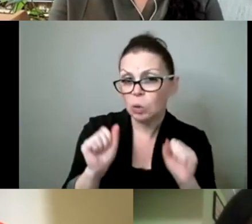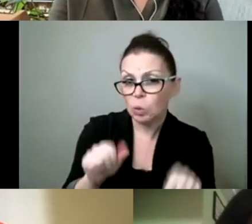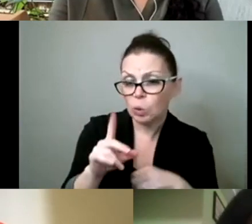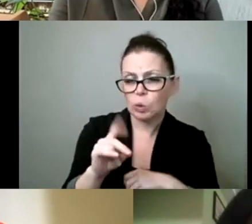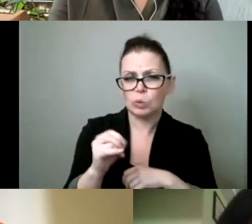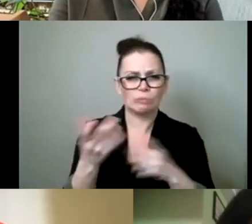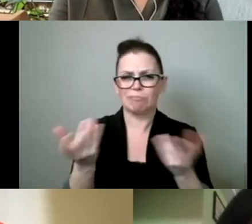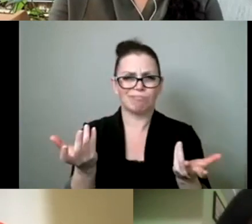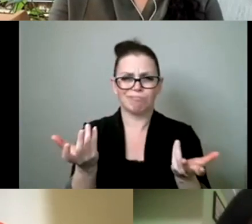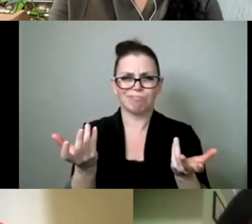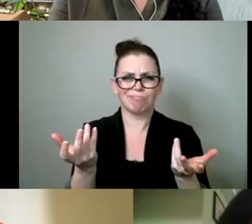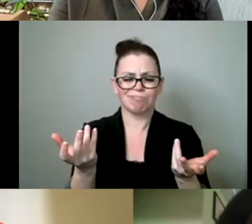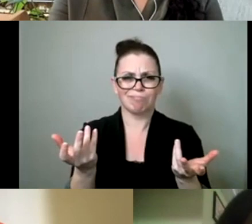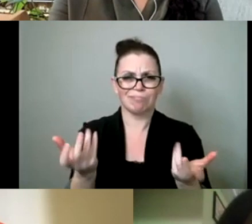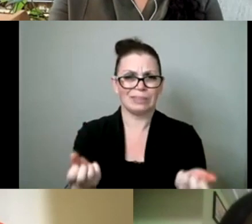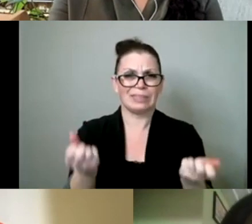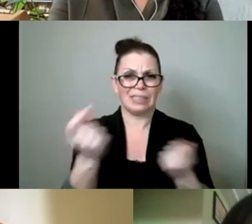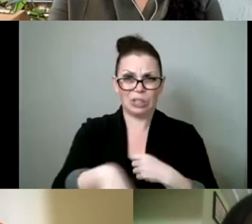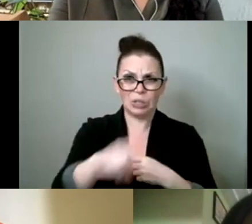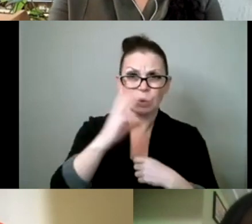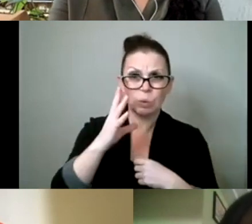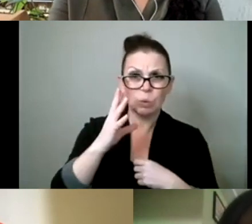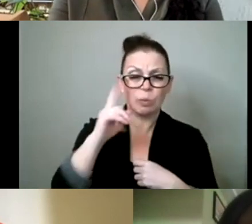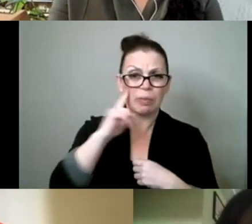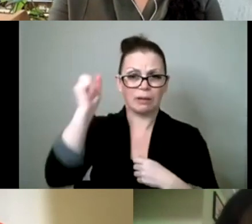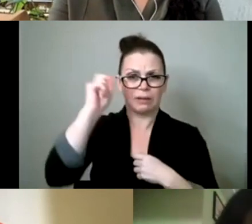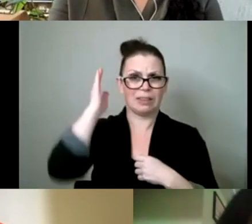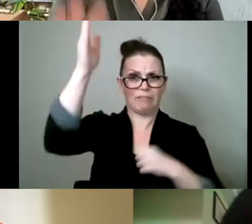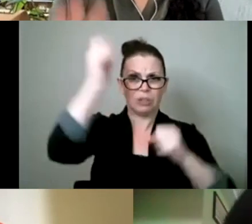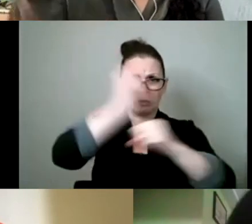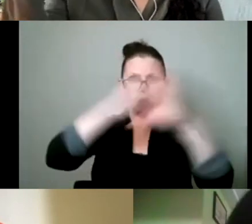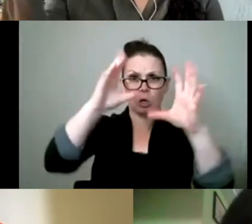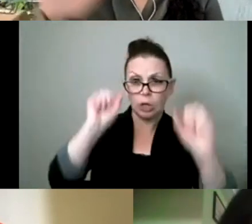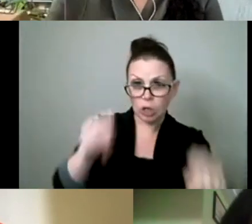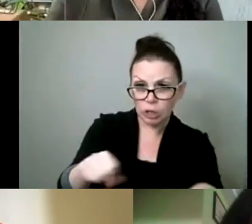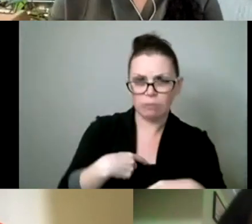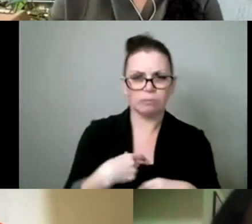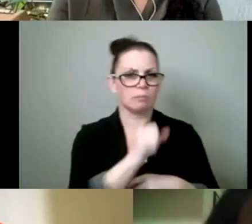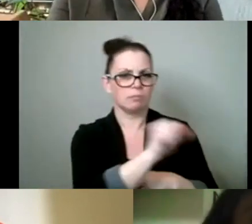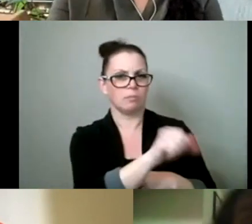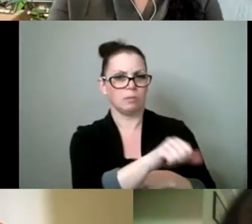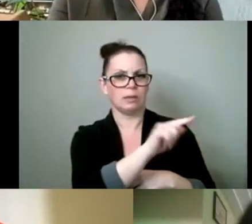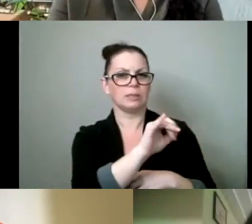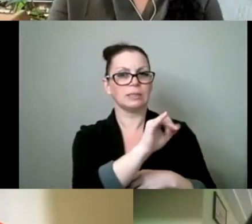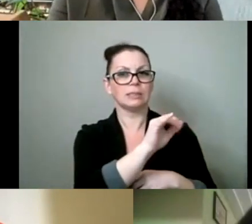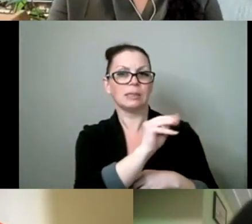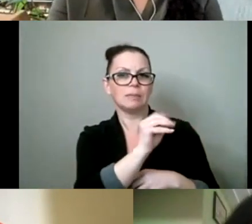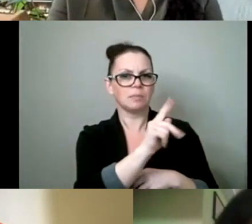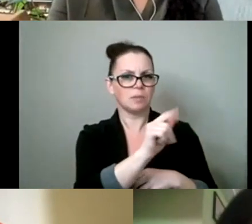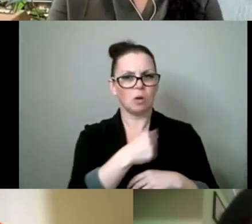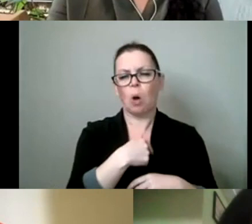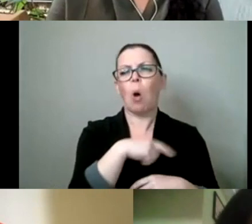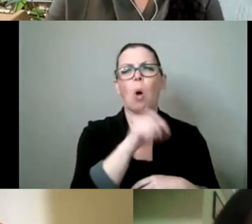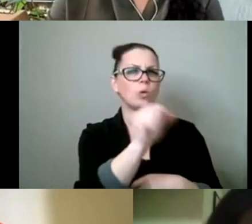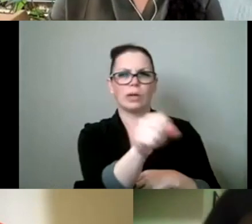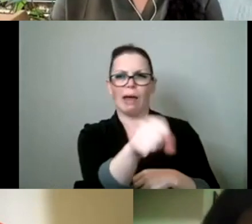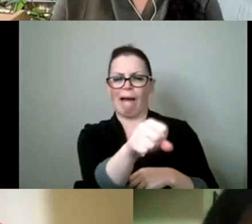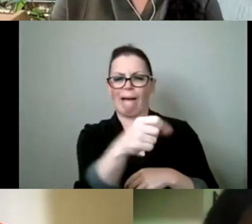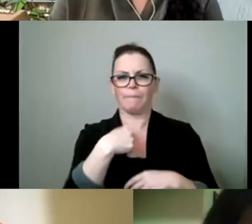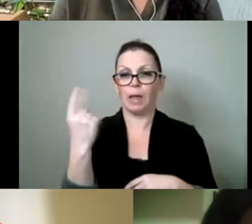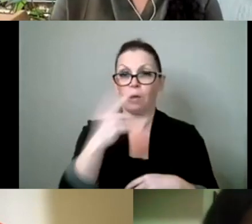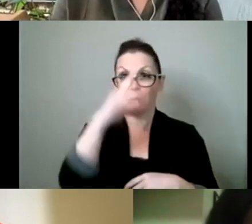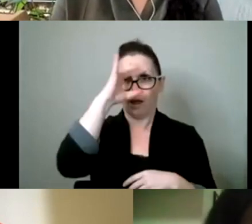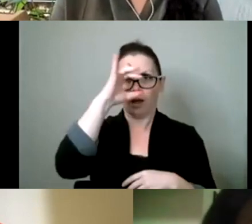came across. Did any of us have that thought? Yeah, for me, I was always